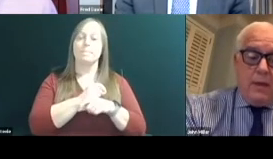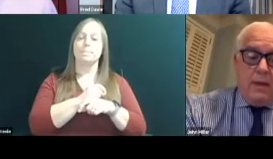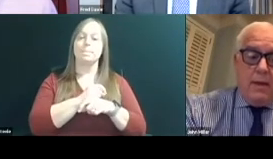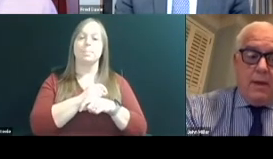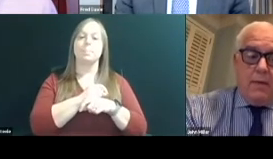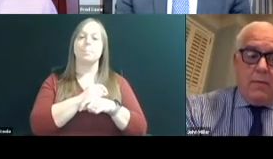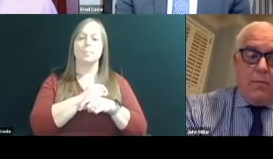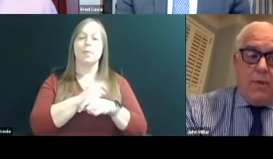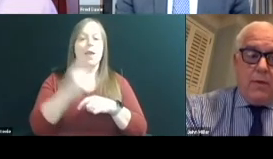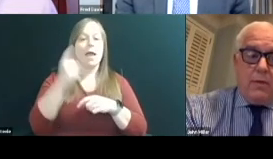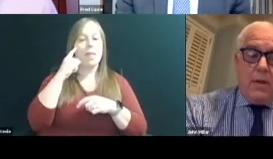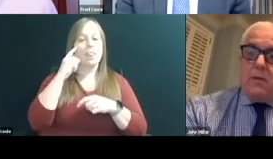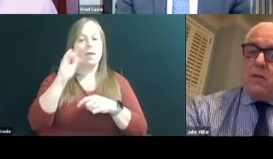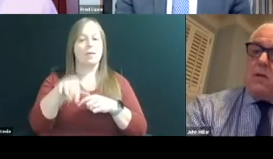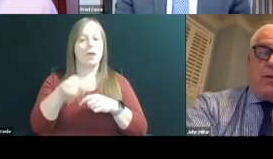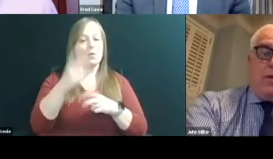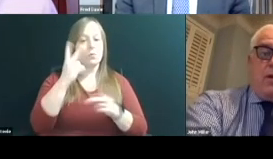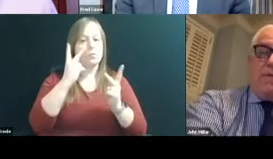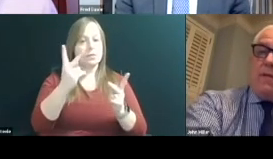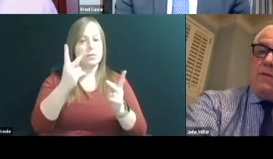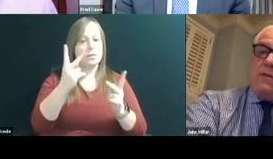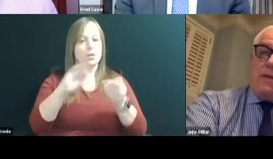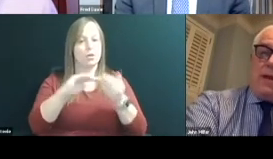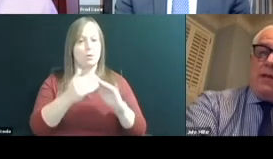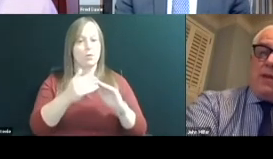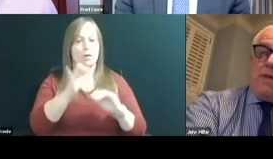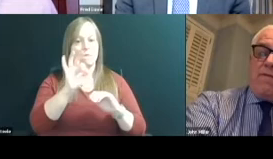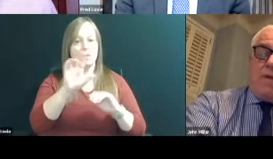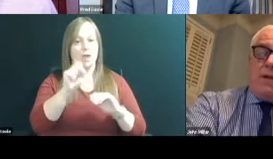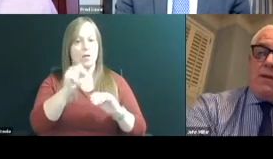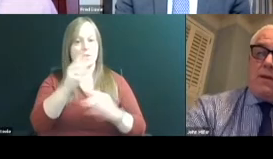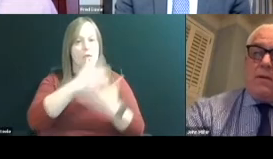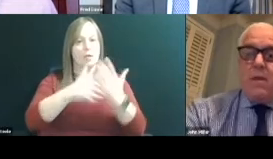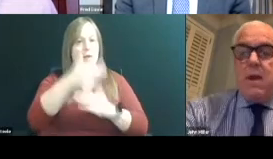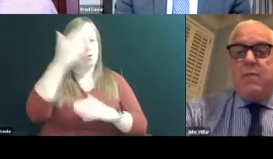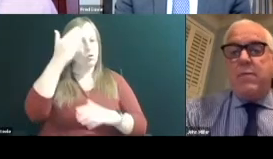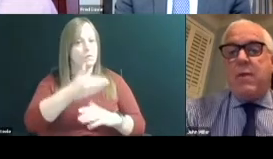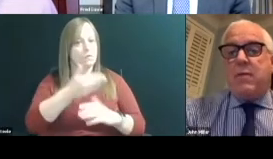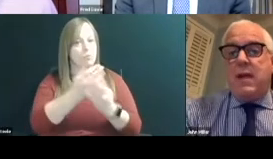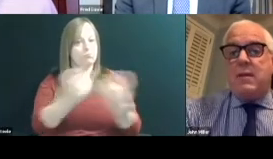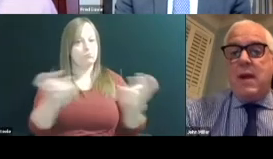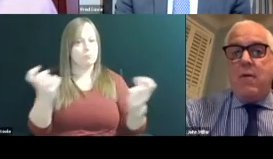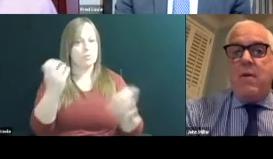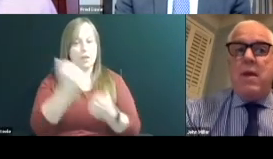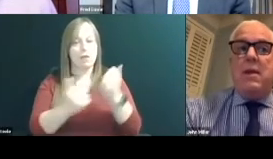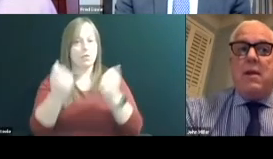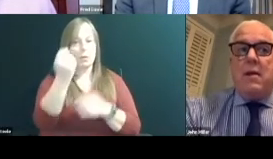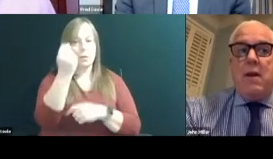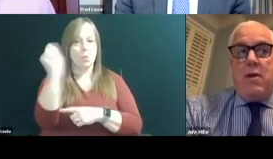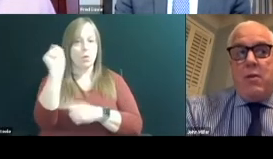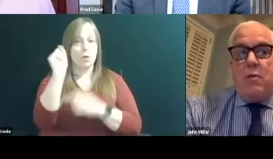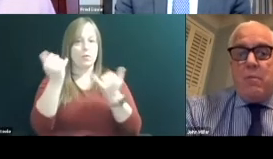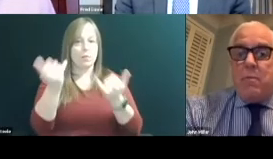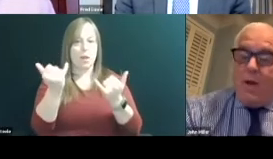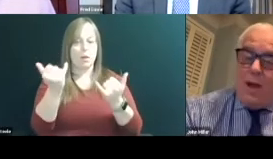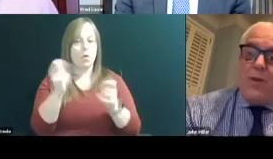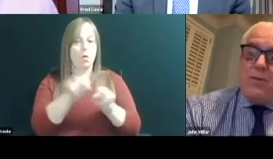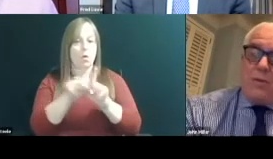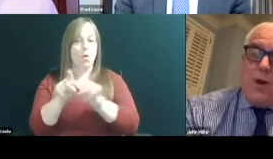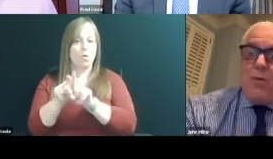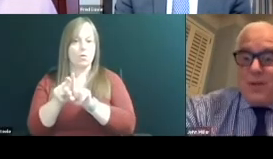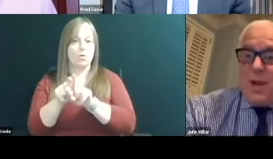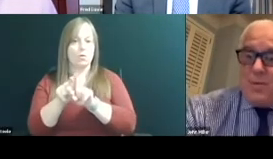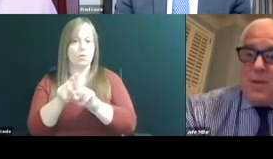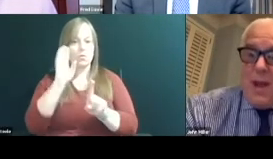I think what you see is community affairs is engaged out front in every protest now.